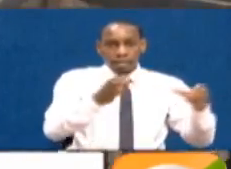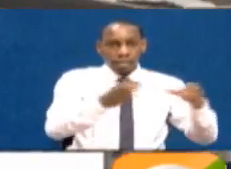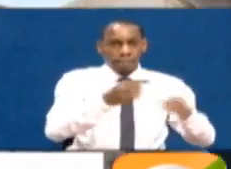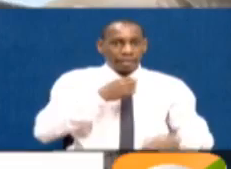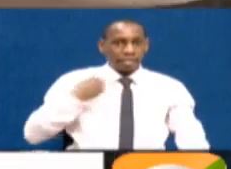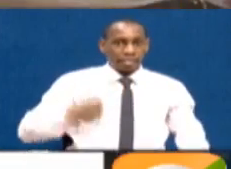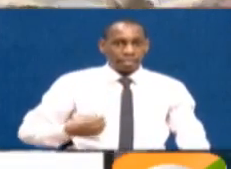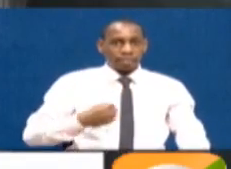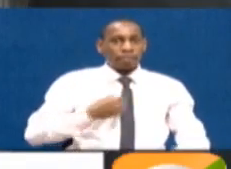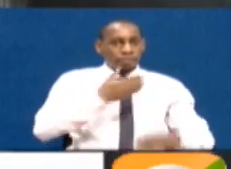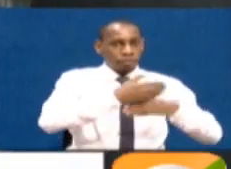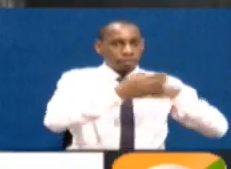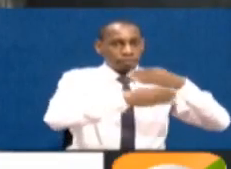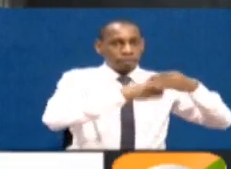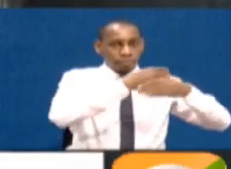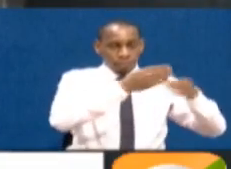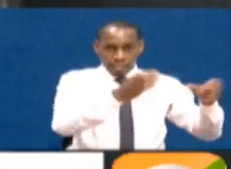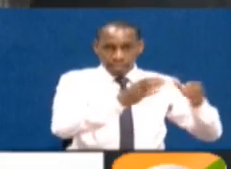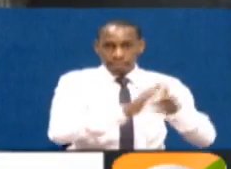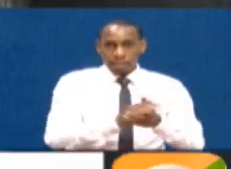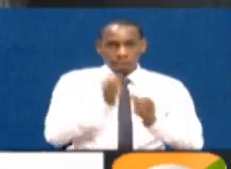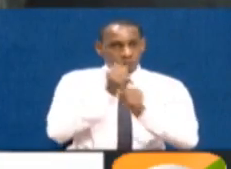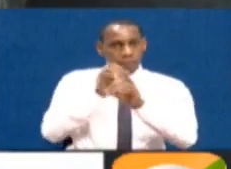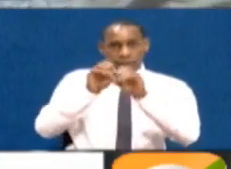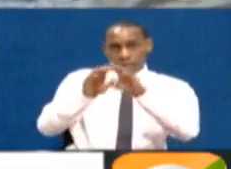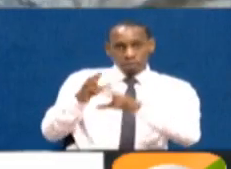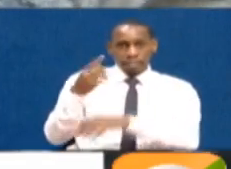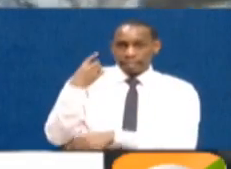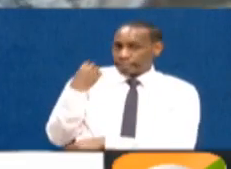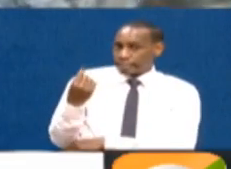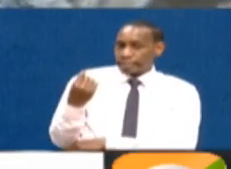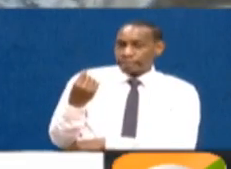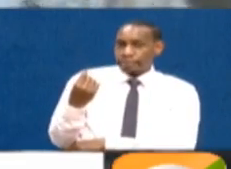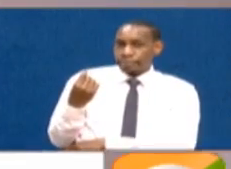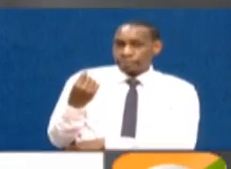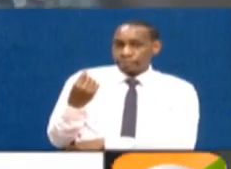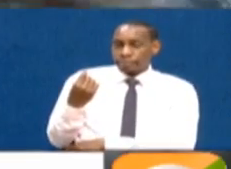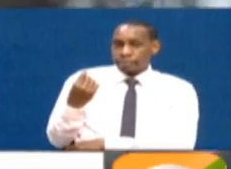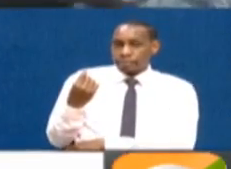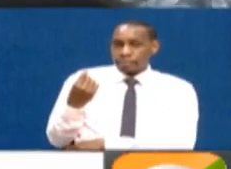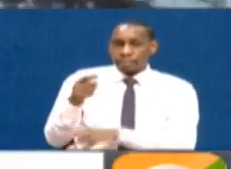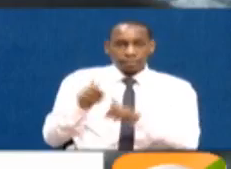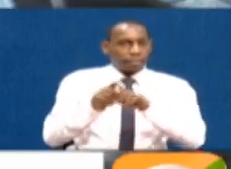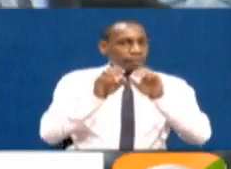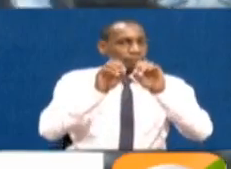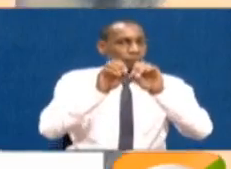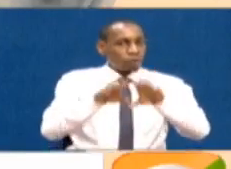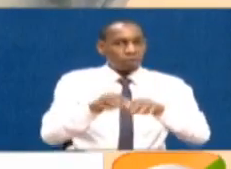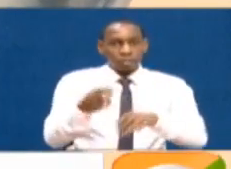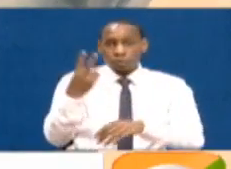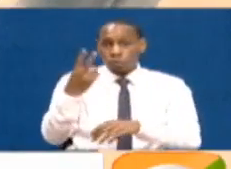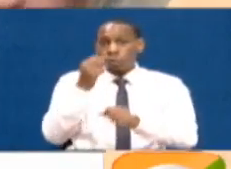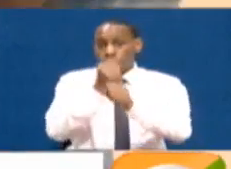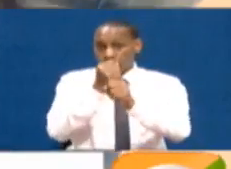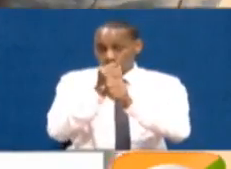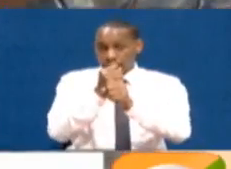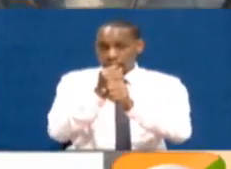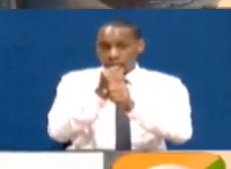construction company. So I just lost my job recently, and I've lost now two jobs